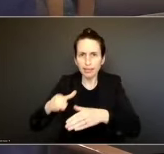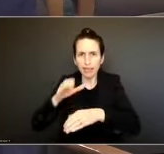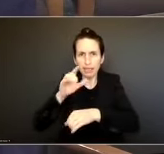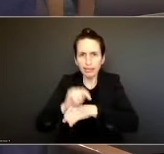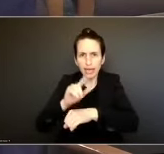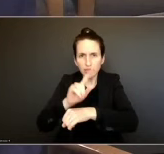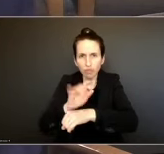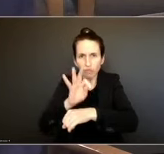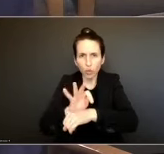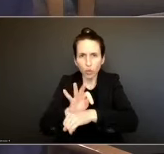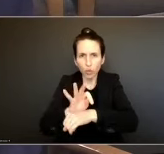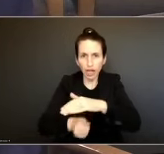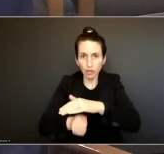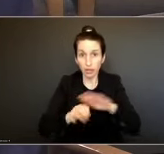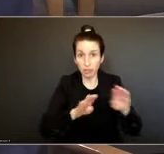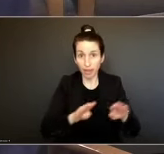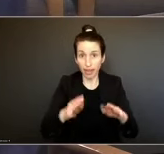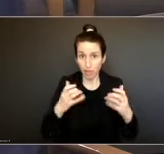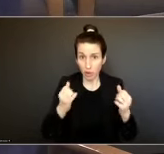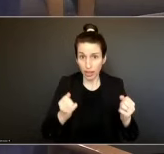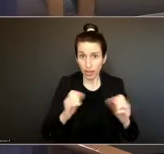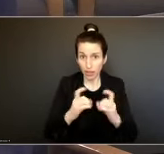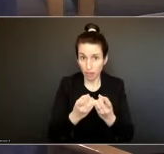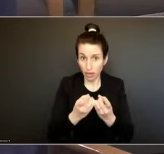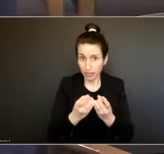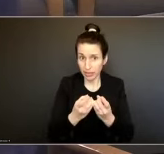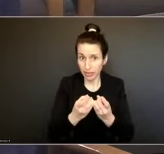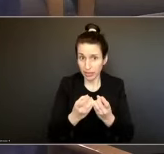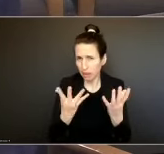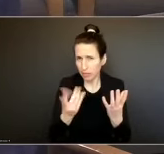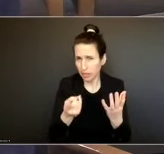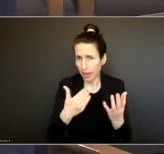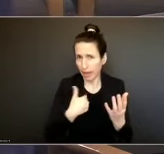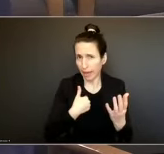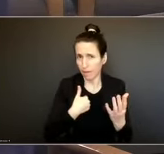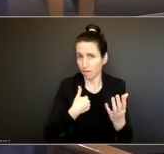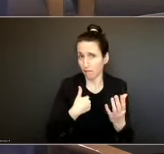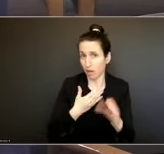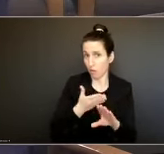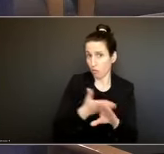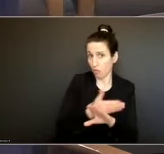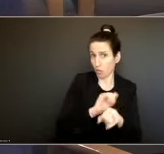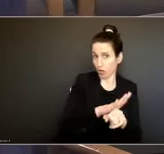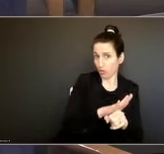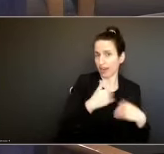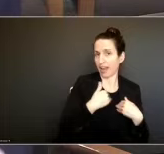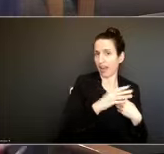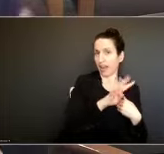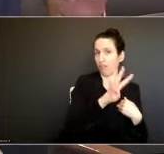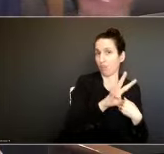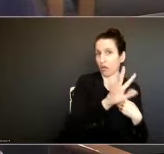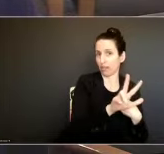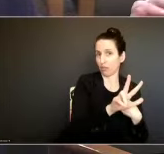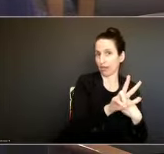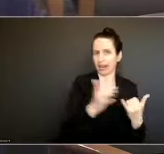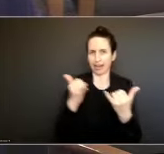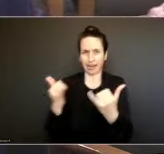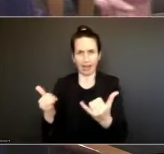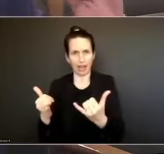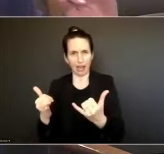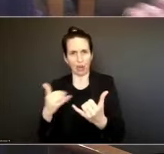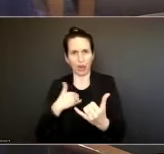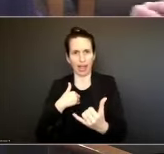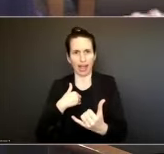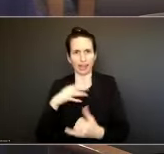count before COVID, there was 43. Currently, we have about 60 of those. There is a state law that says every